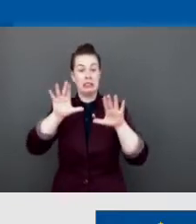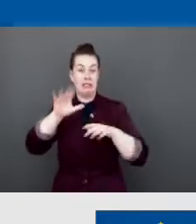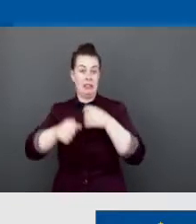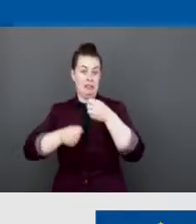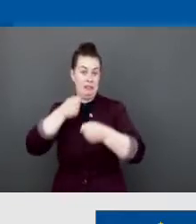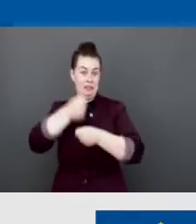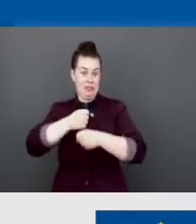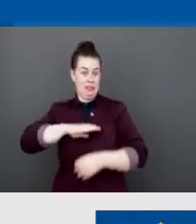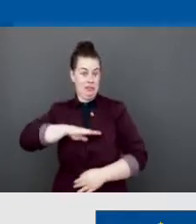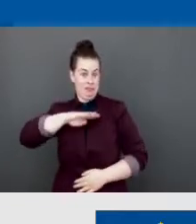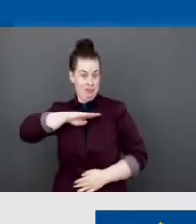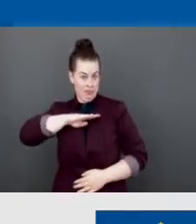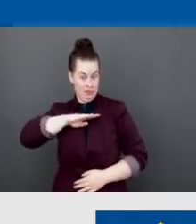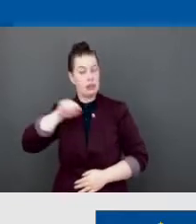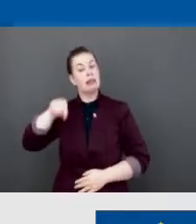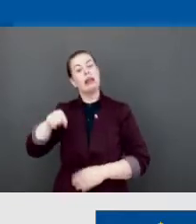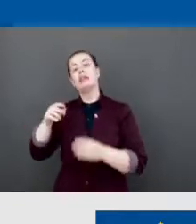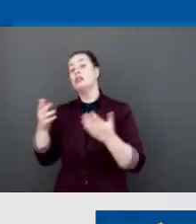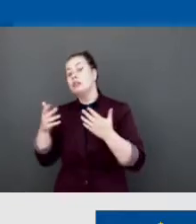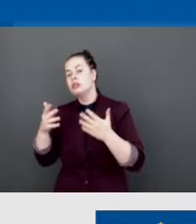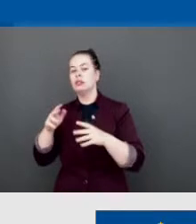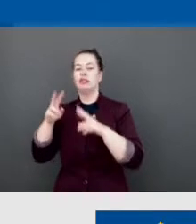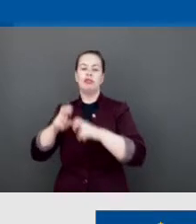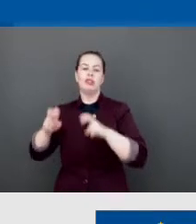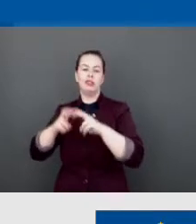65 years old. Numbers from